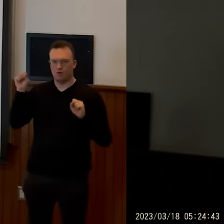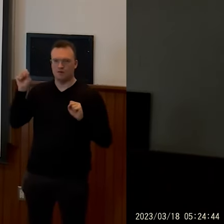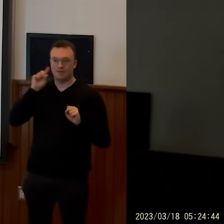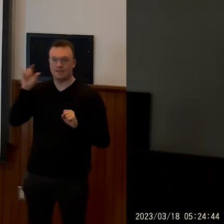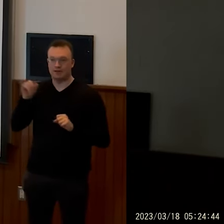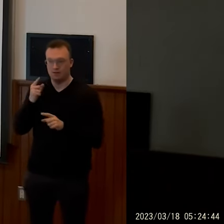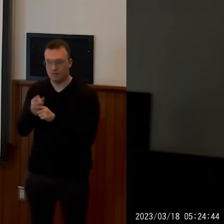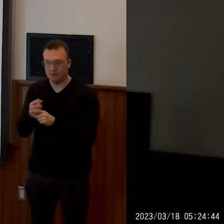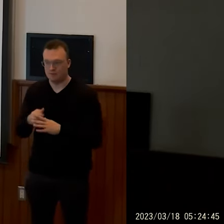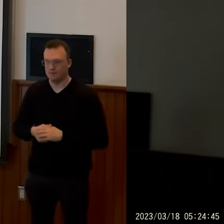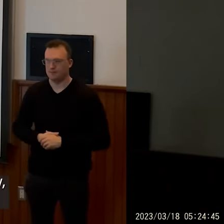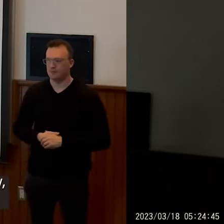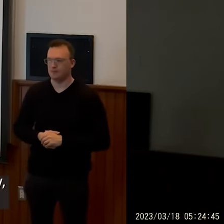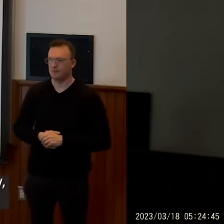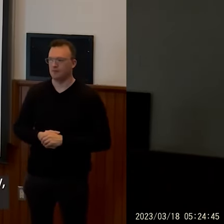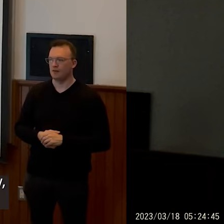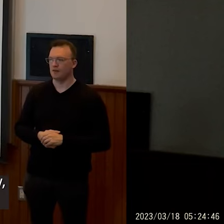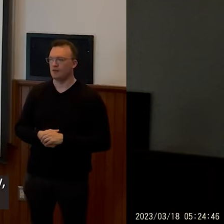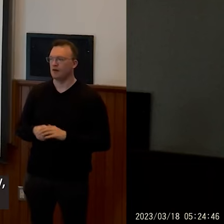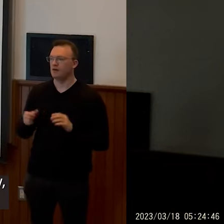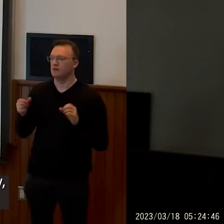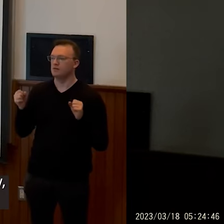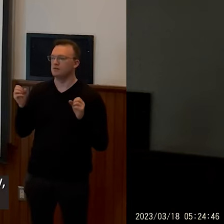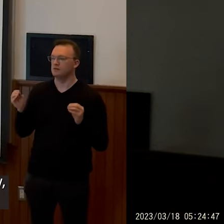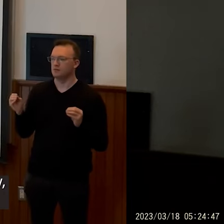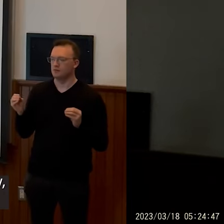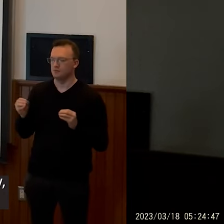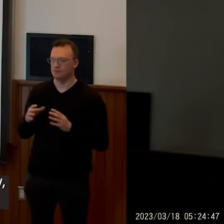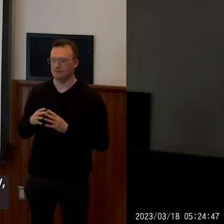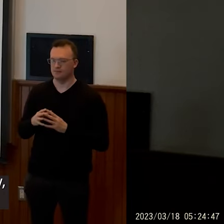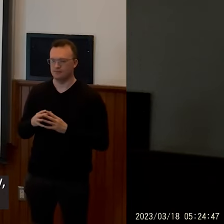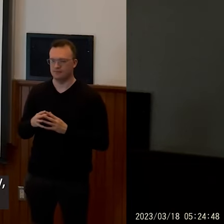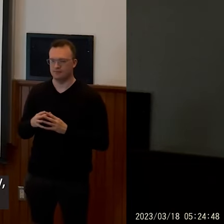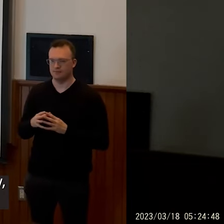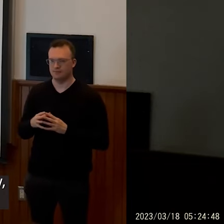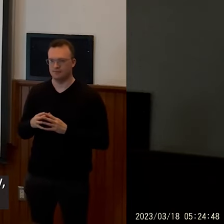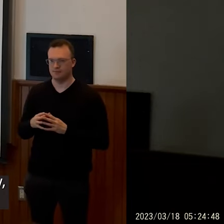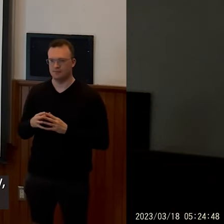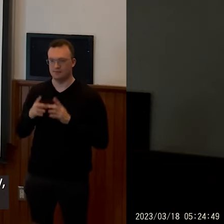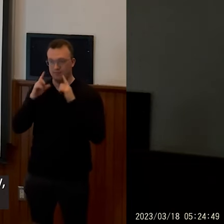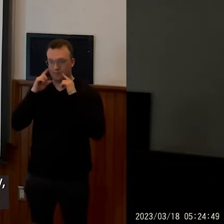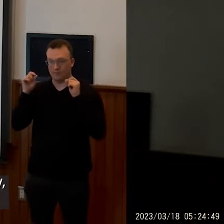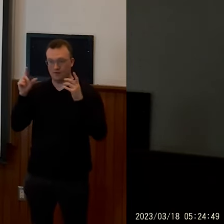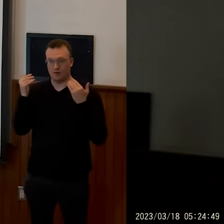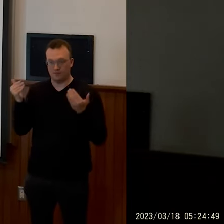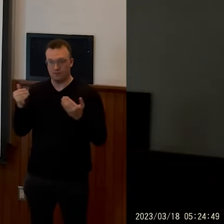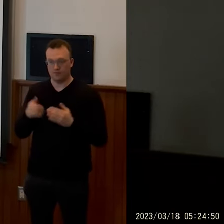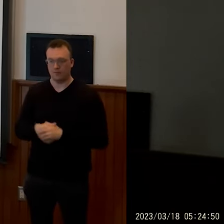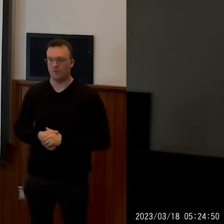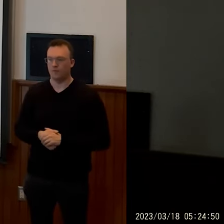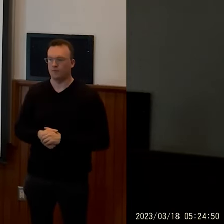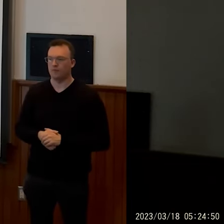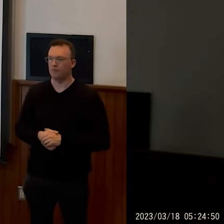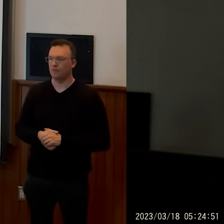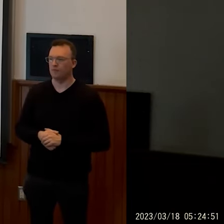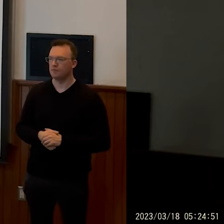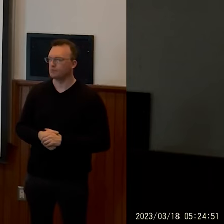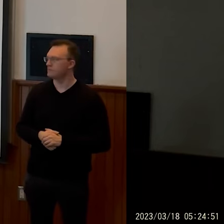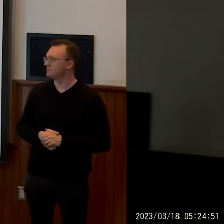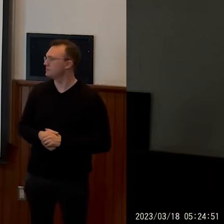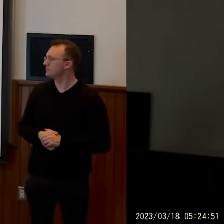Yeah. Right. And so, I can open your eyes now. And so basically,